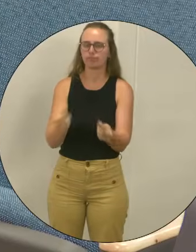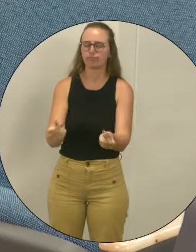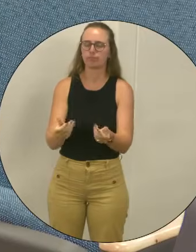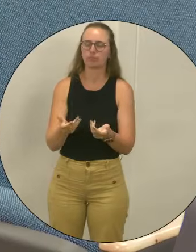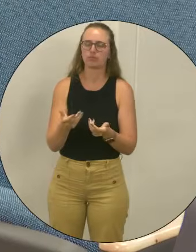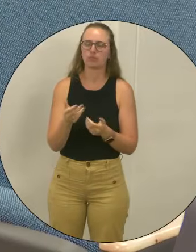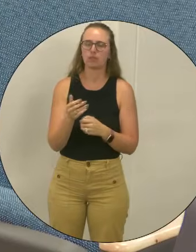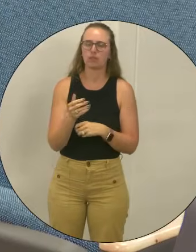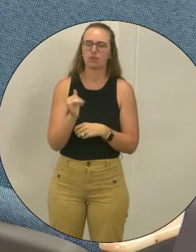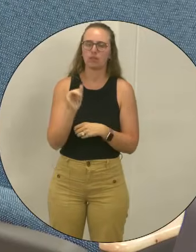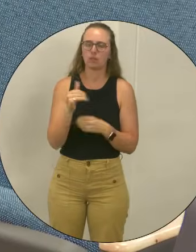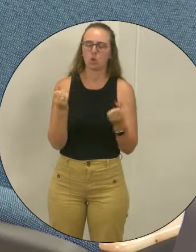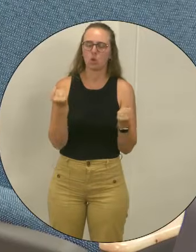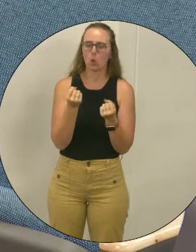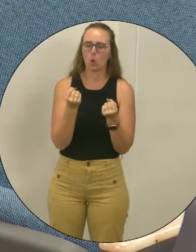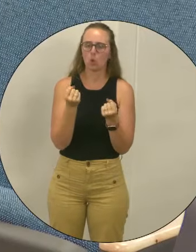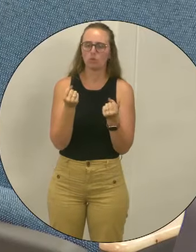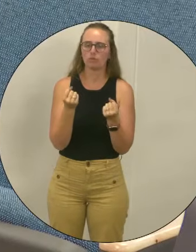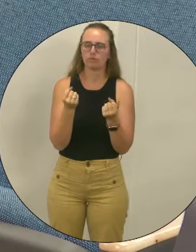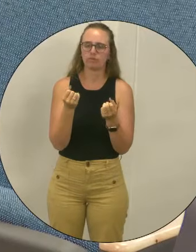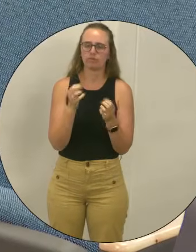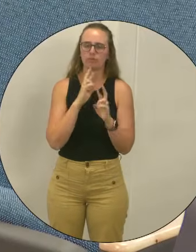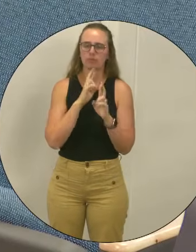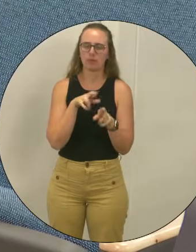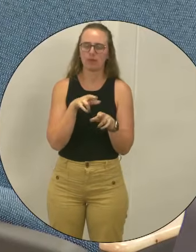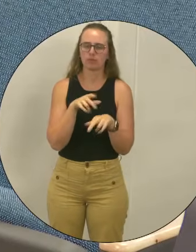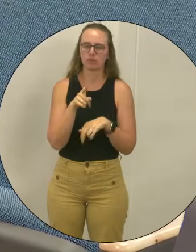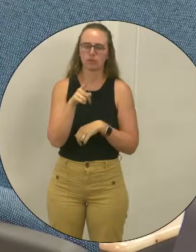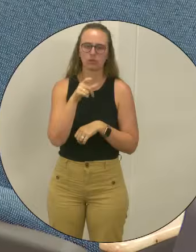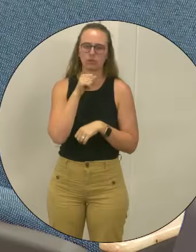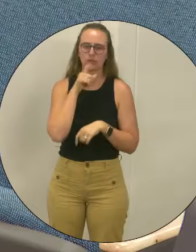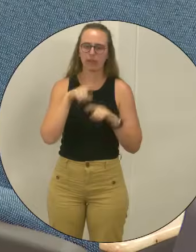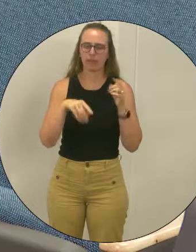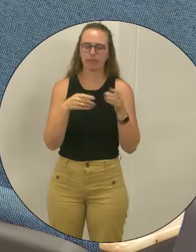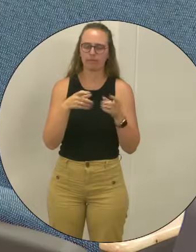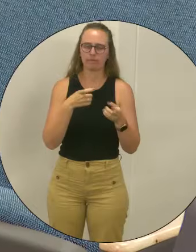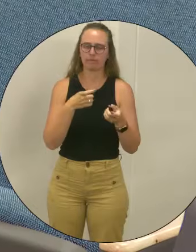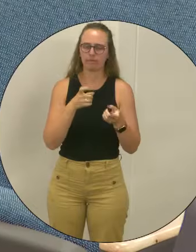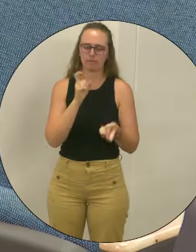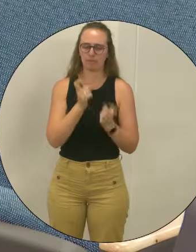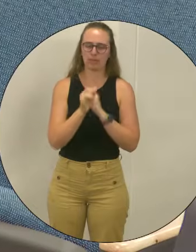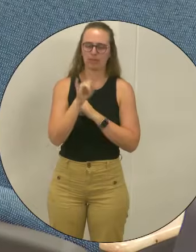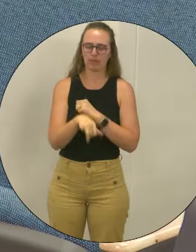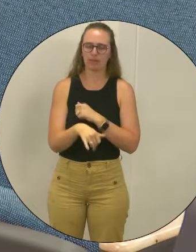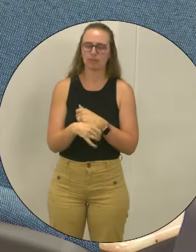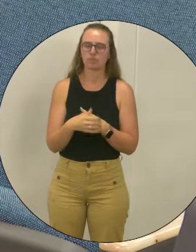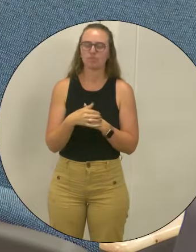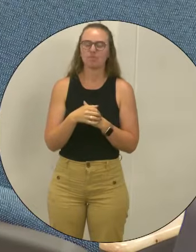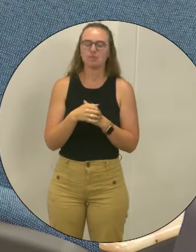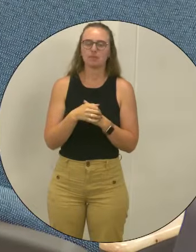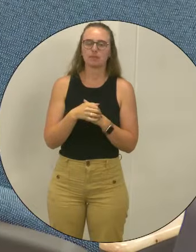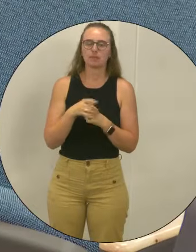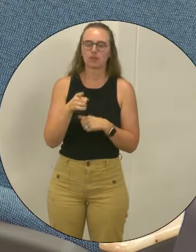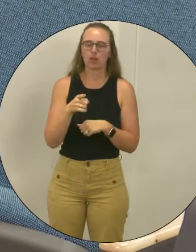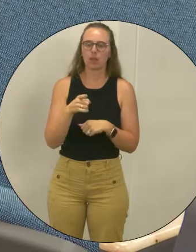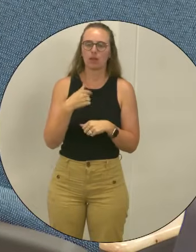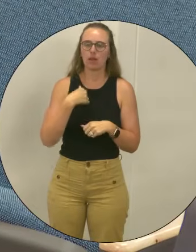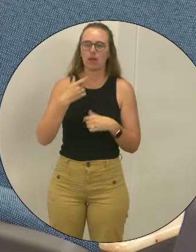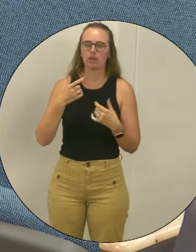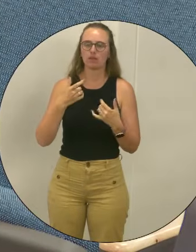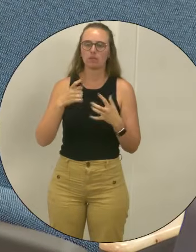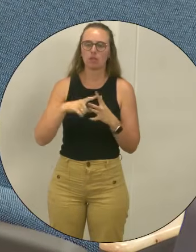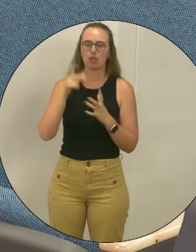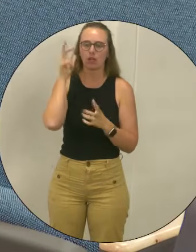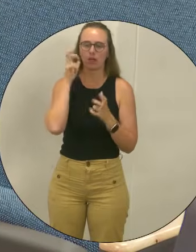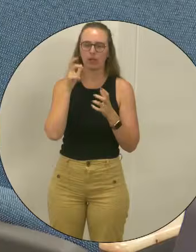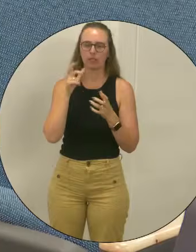cold tone deafness, you're not going to be able to fix that in your employee. I started hearing discontent from